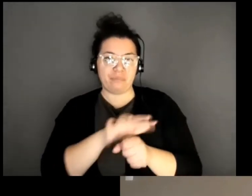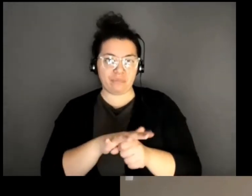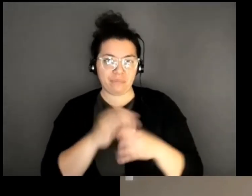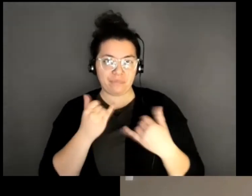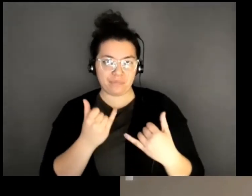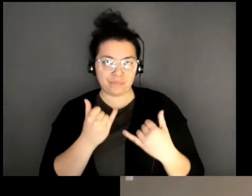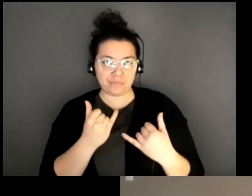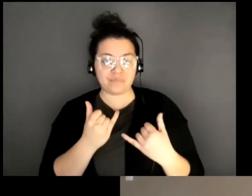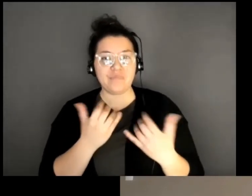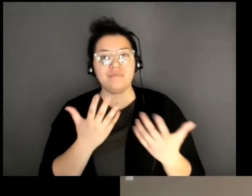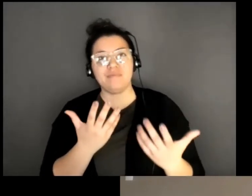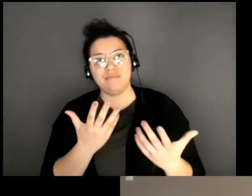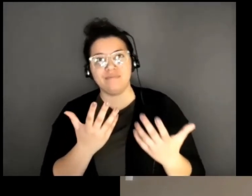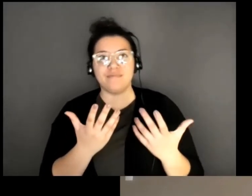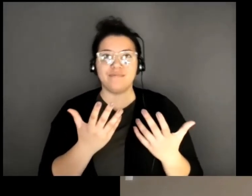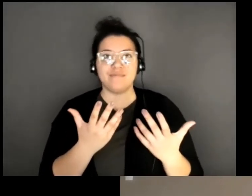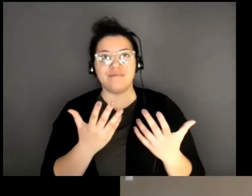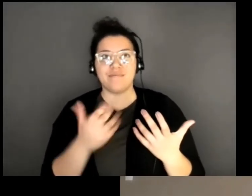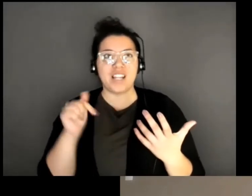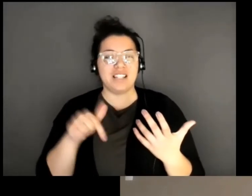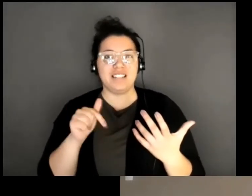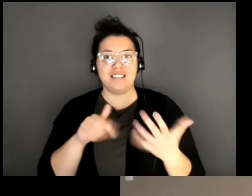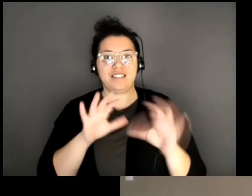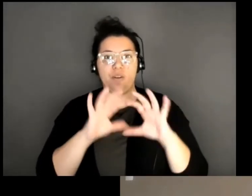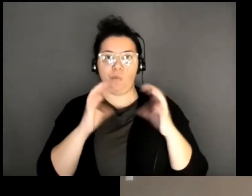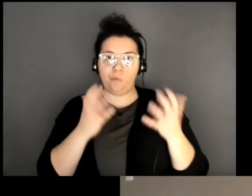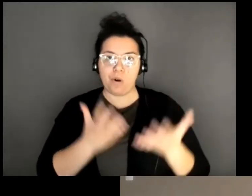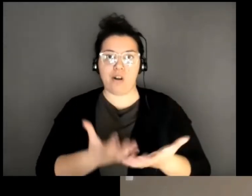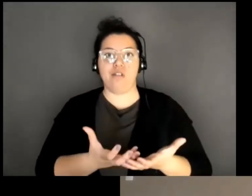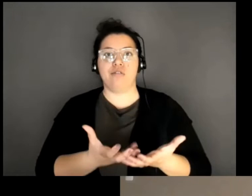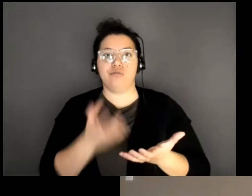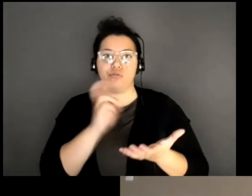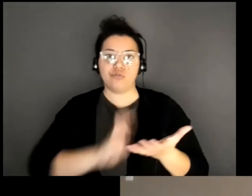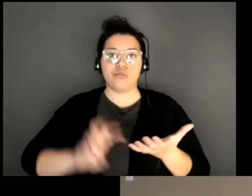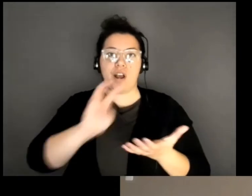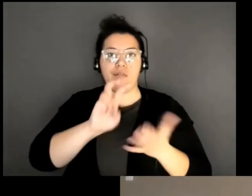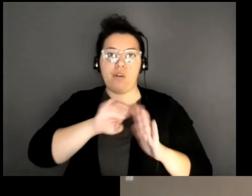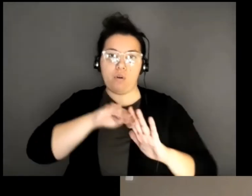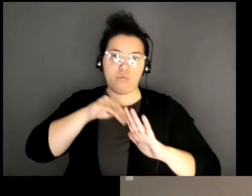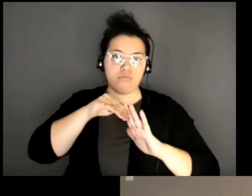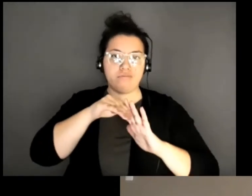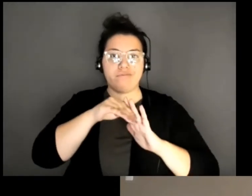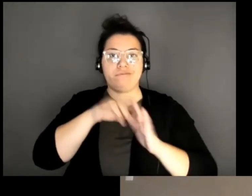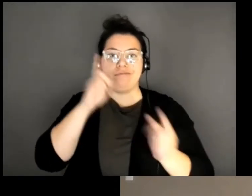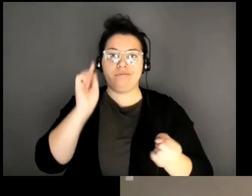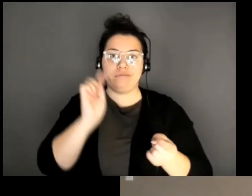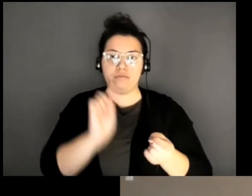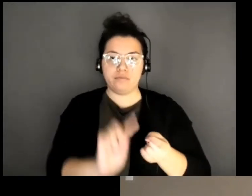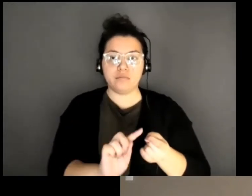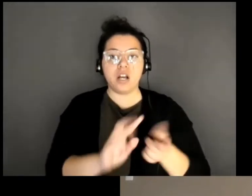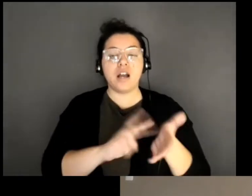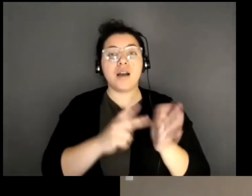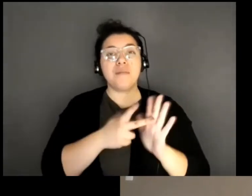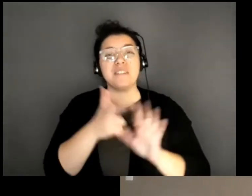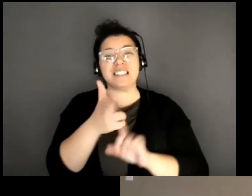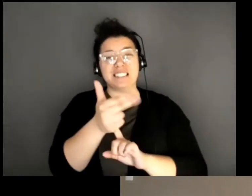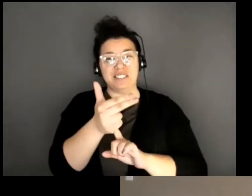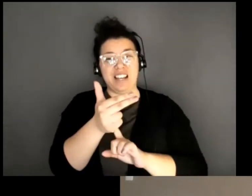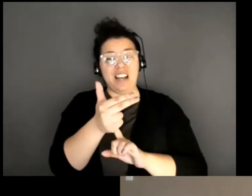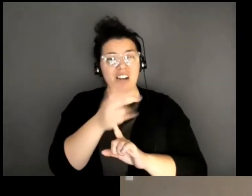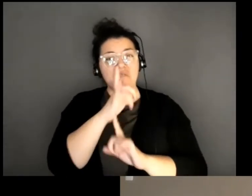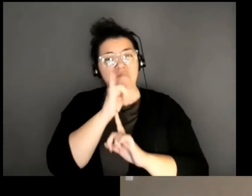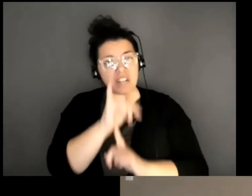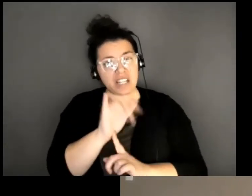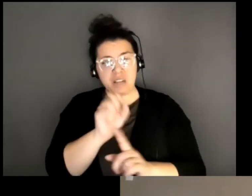this, worldwide decline in travel is that the hospitality industry has really taken the brunt